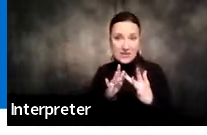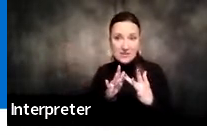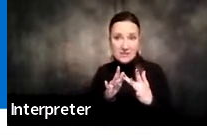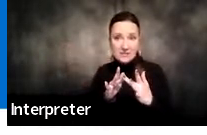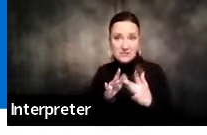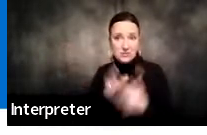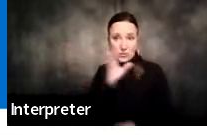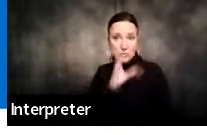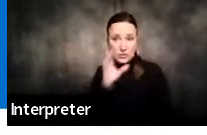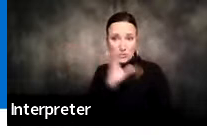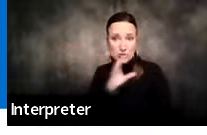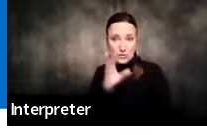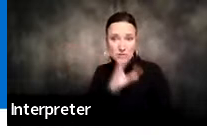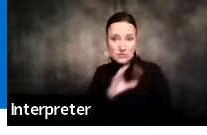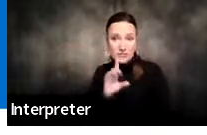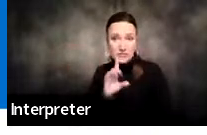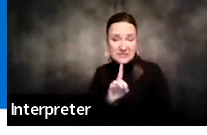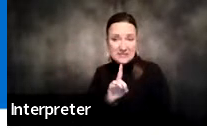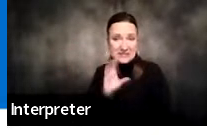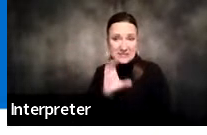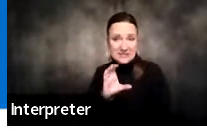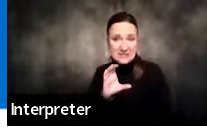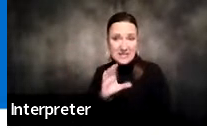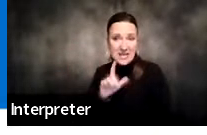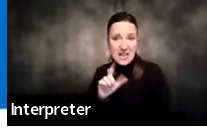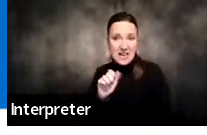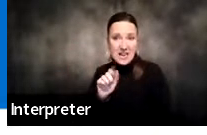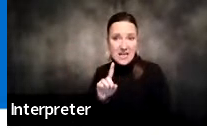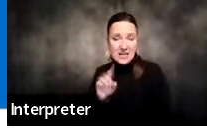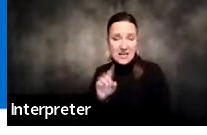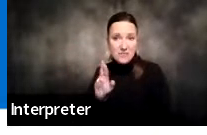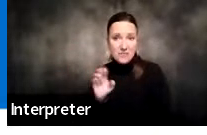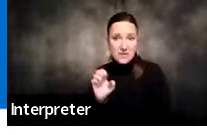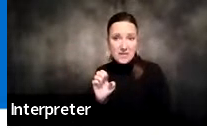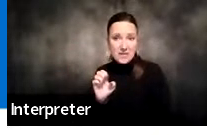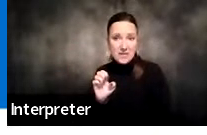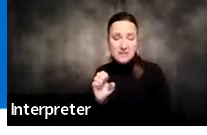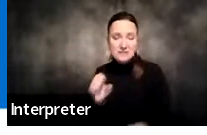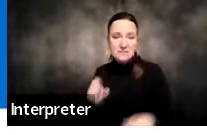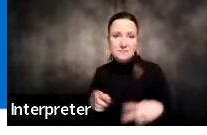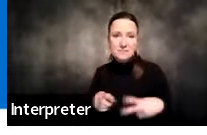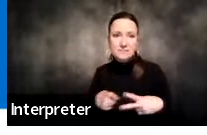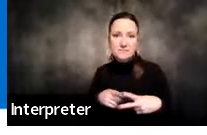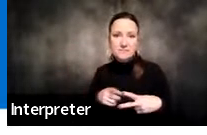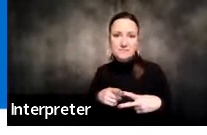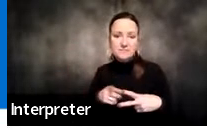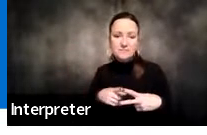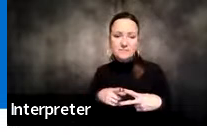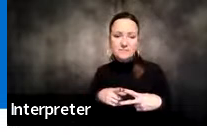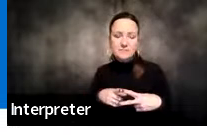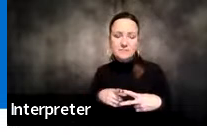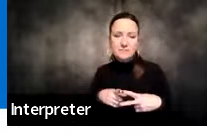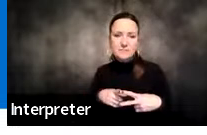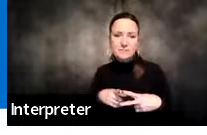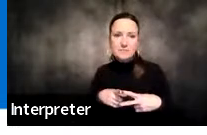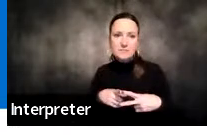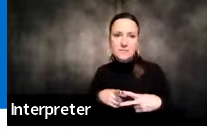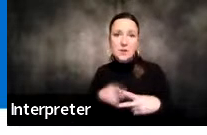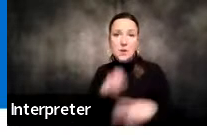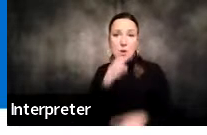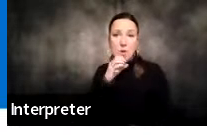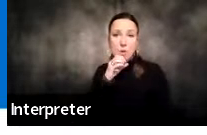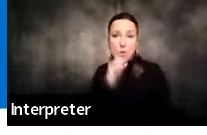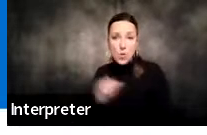for DC lead free? Okay, so as far as the older apartment